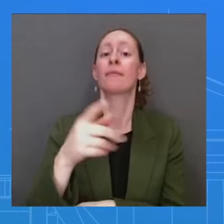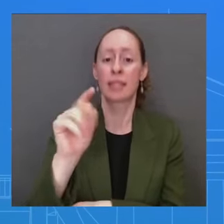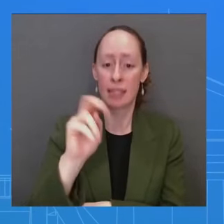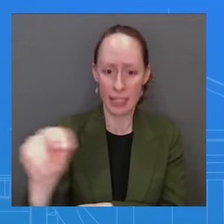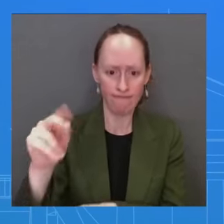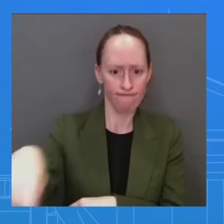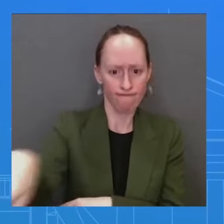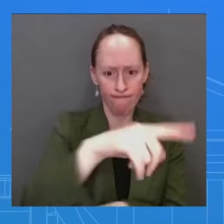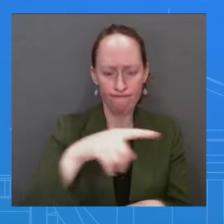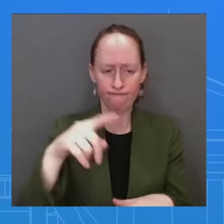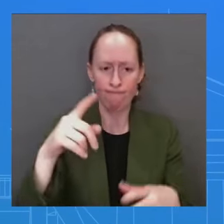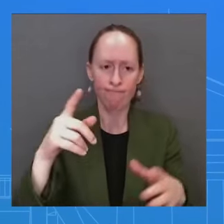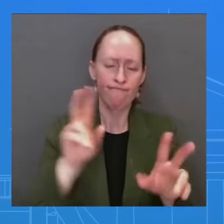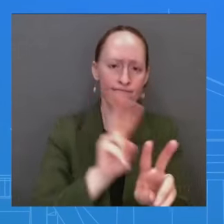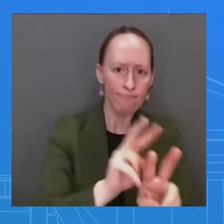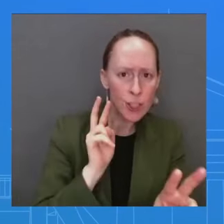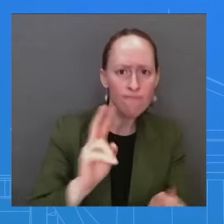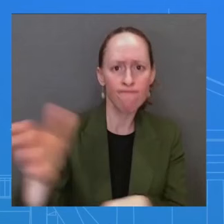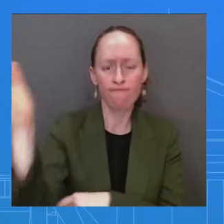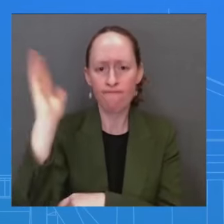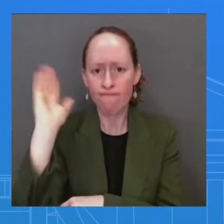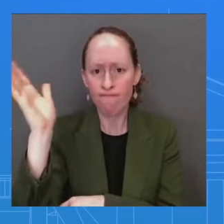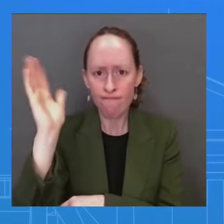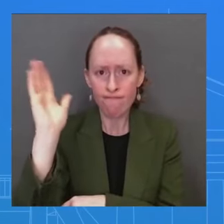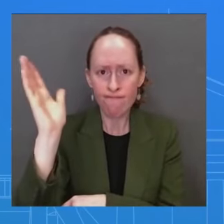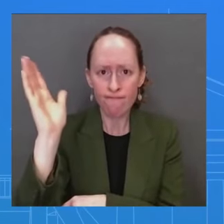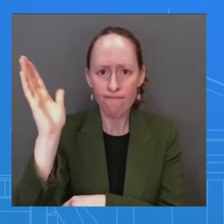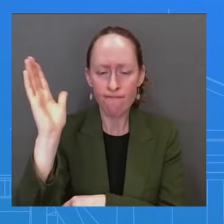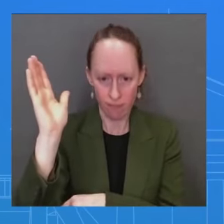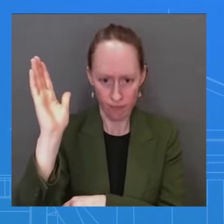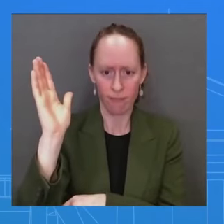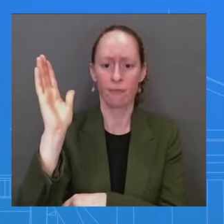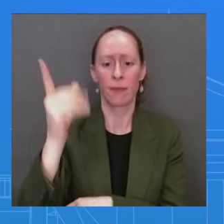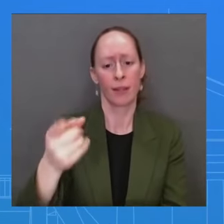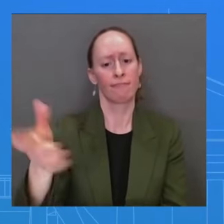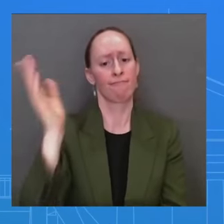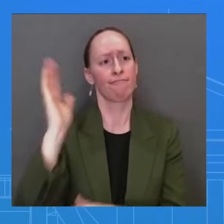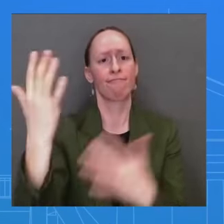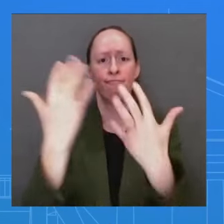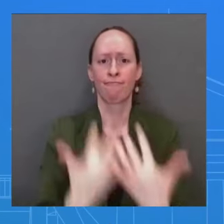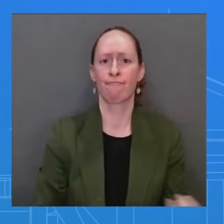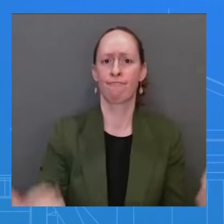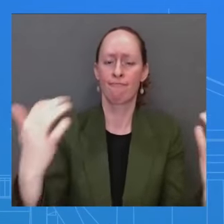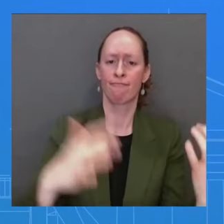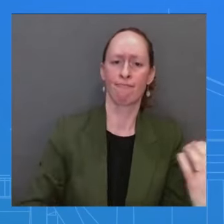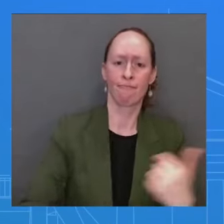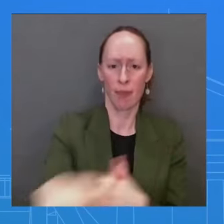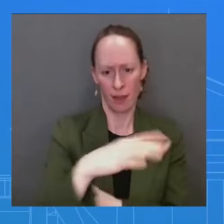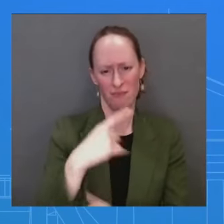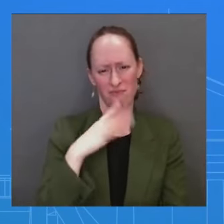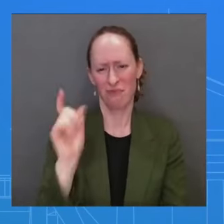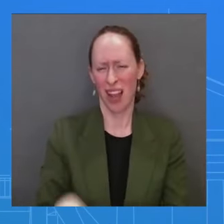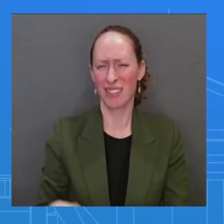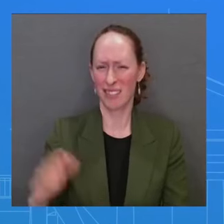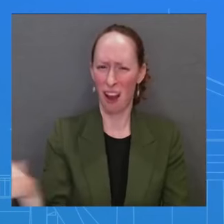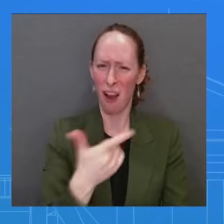to the pulpit, spoke about everyone's right to public safety and right to live free from violence.